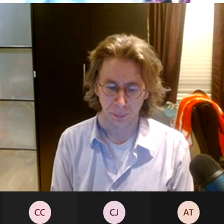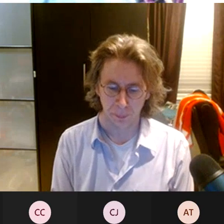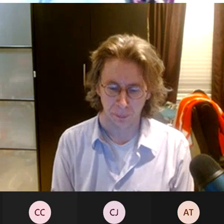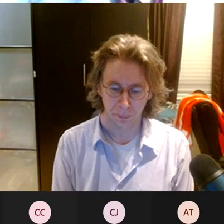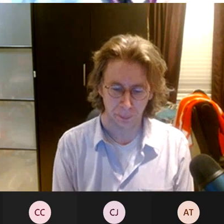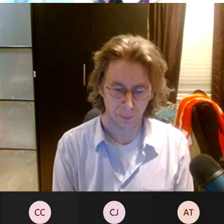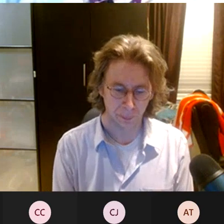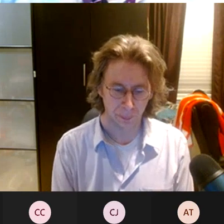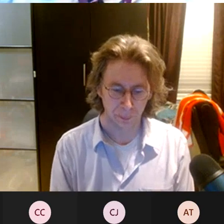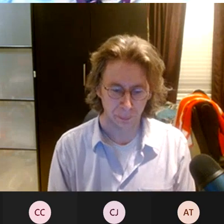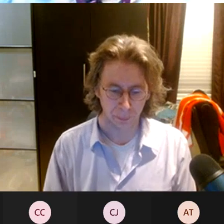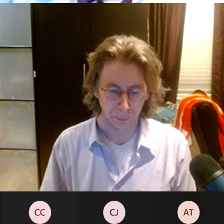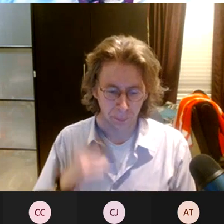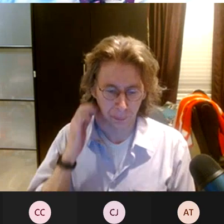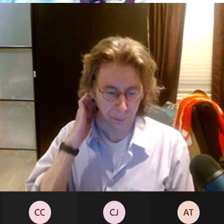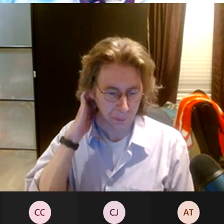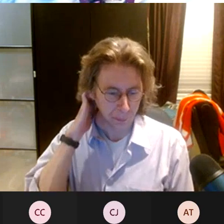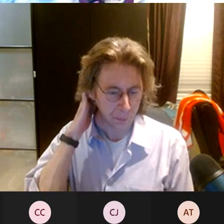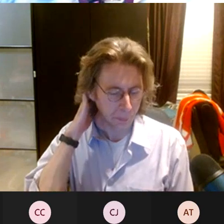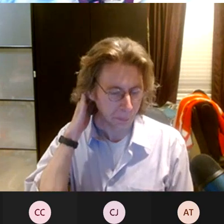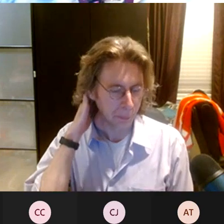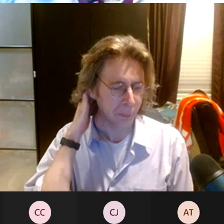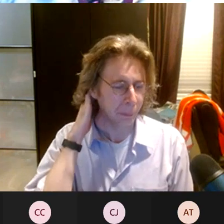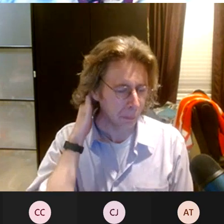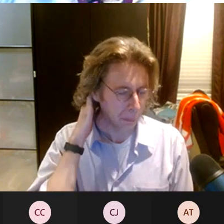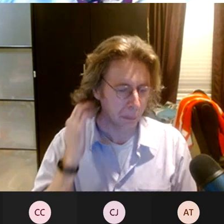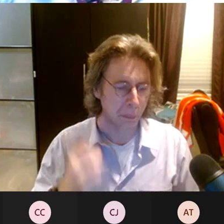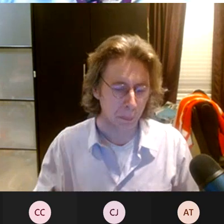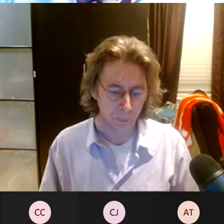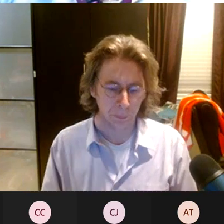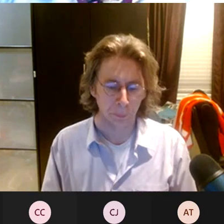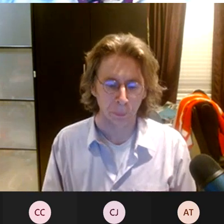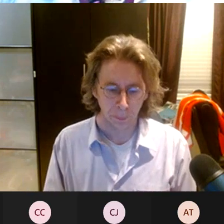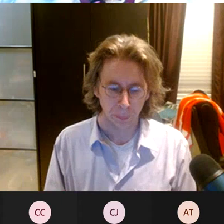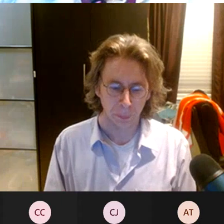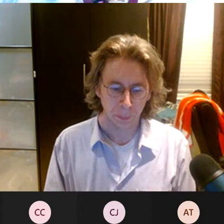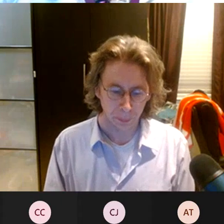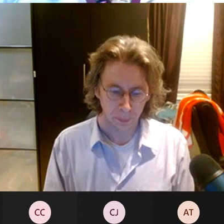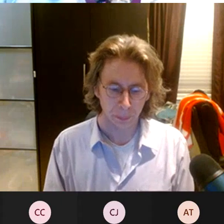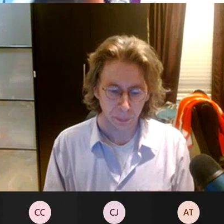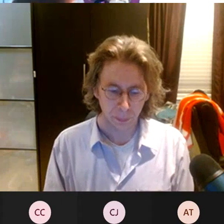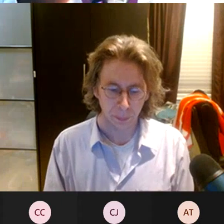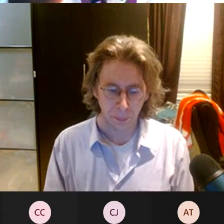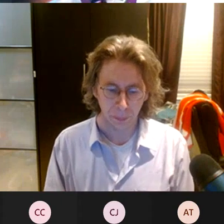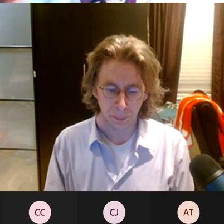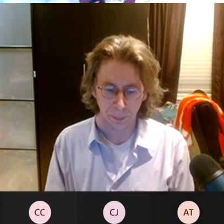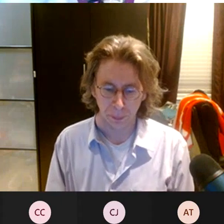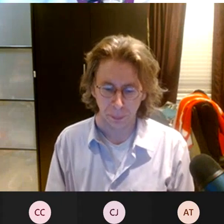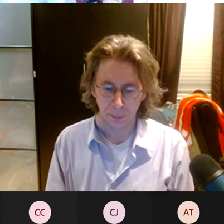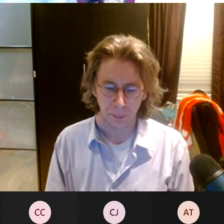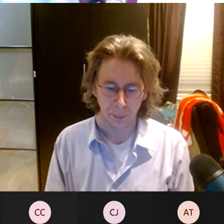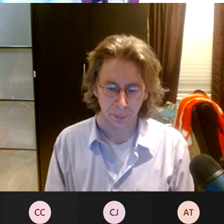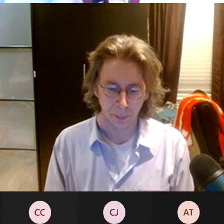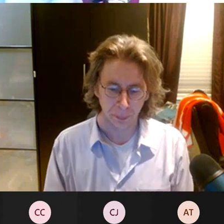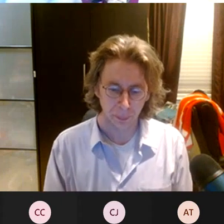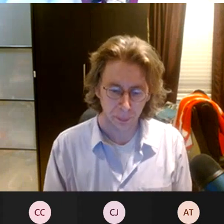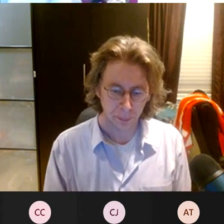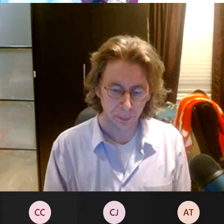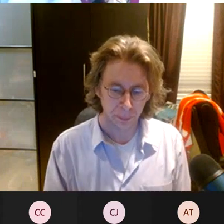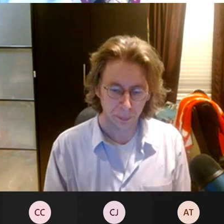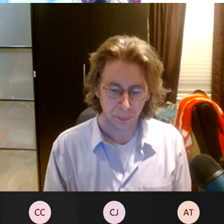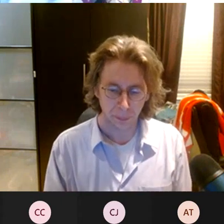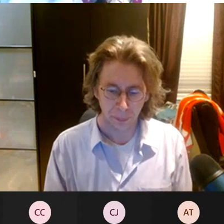with, or there may be one where they feel that the state is in a better position to. And we're always trying to figure out how the best way is